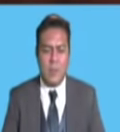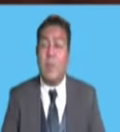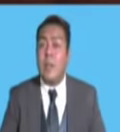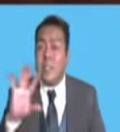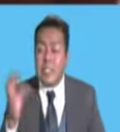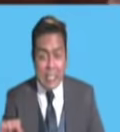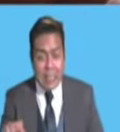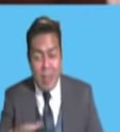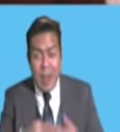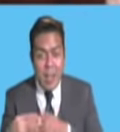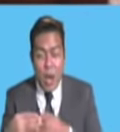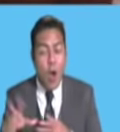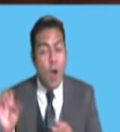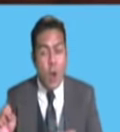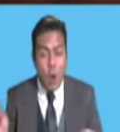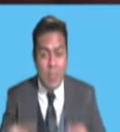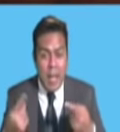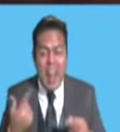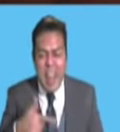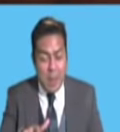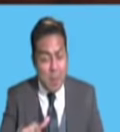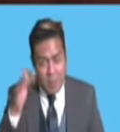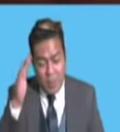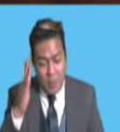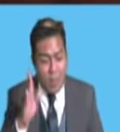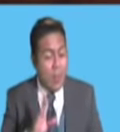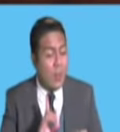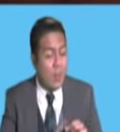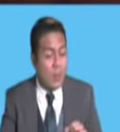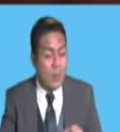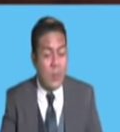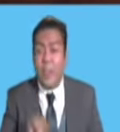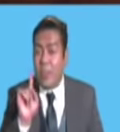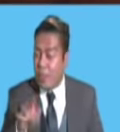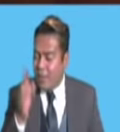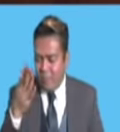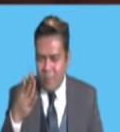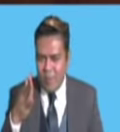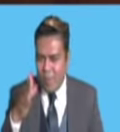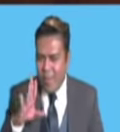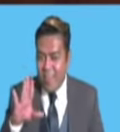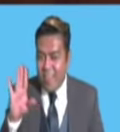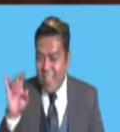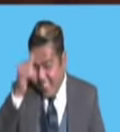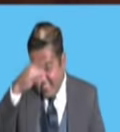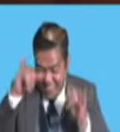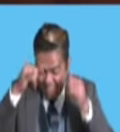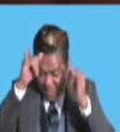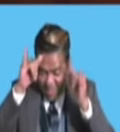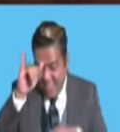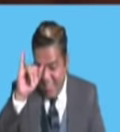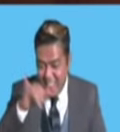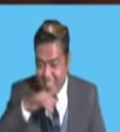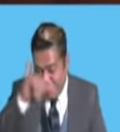Since the leader of the opposition likes to quote the Bible, let me remind him that the devil is known as the great divider. This method is used by Satan.